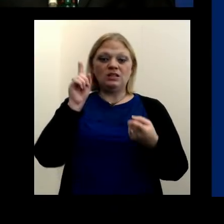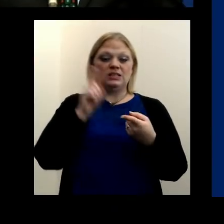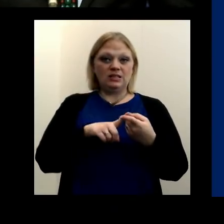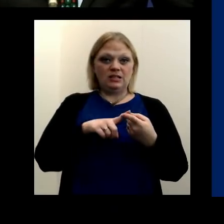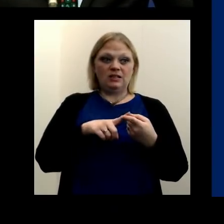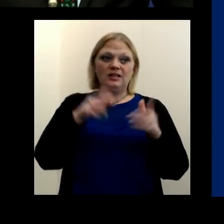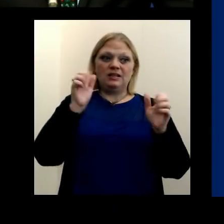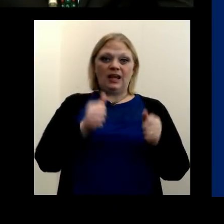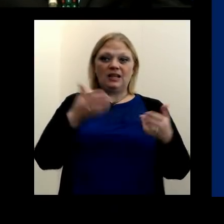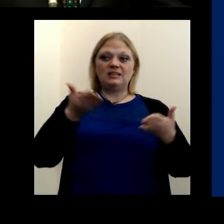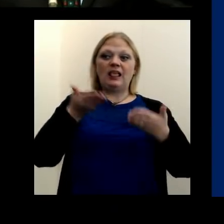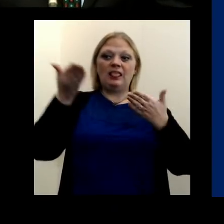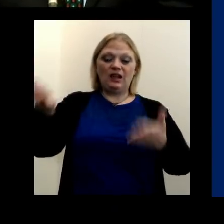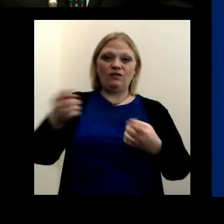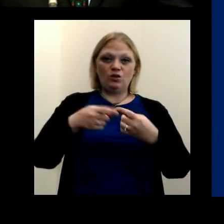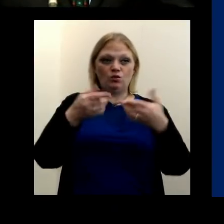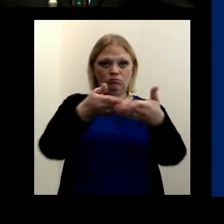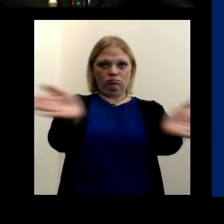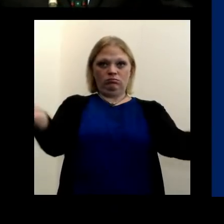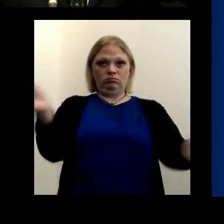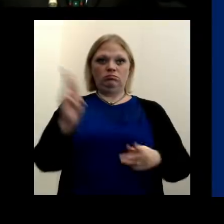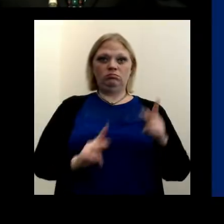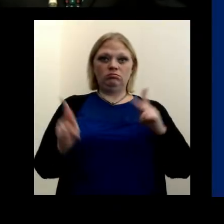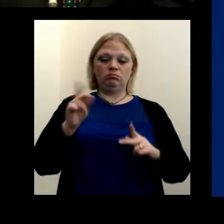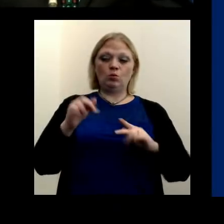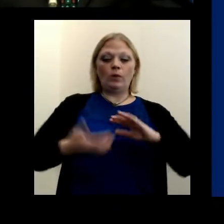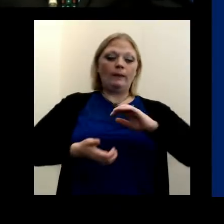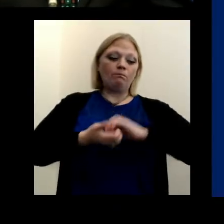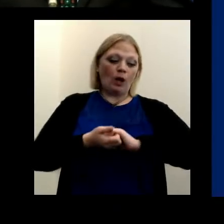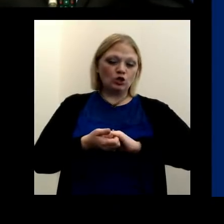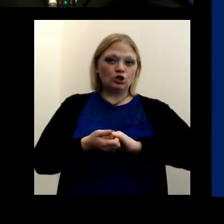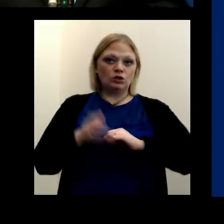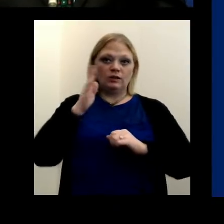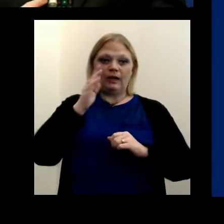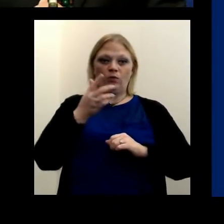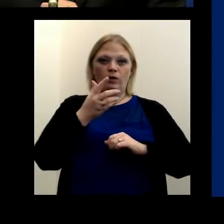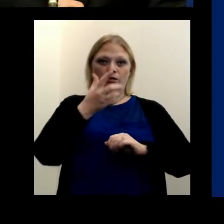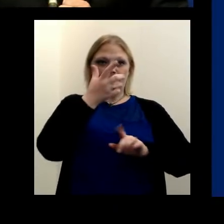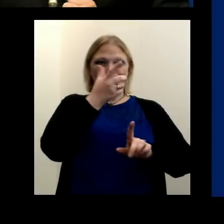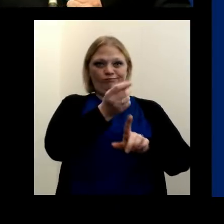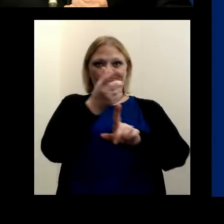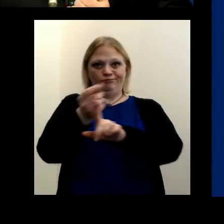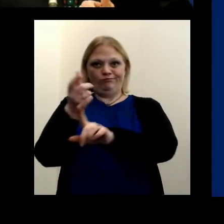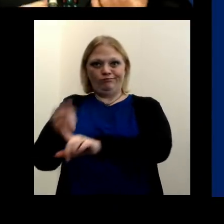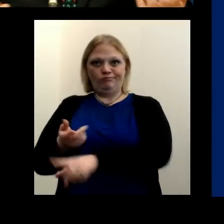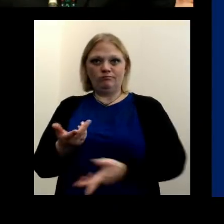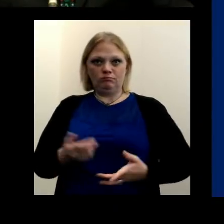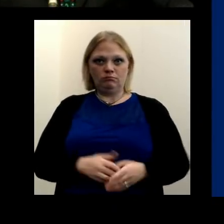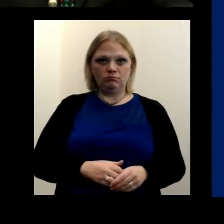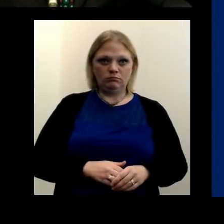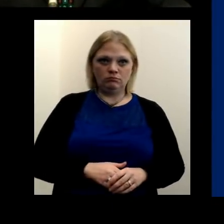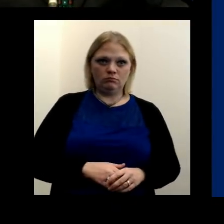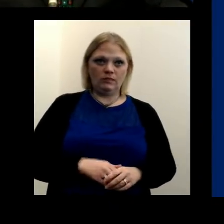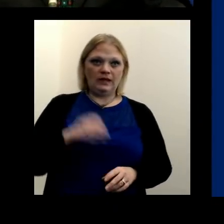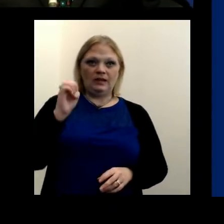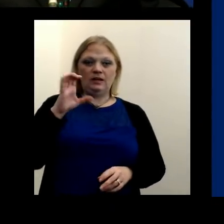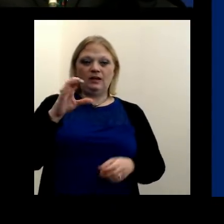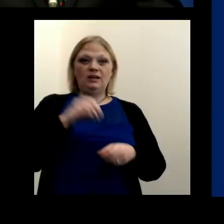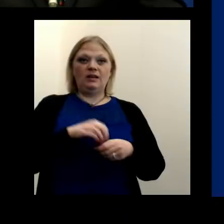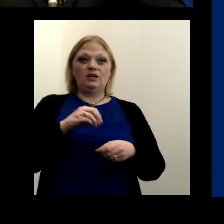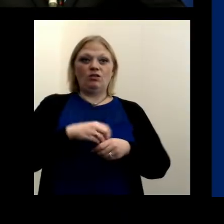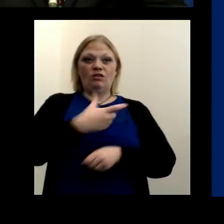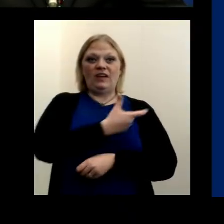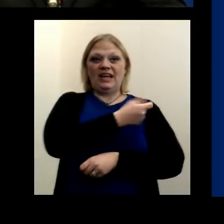it can be delivered to the general public or our partners who will be administering it to the general public. The Erie County internal vaccine